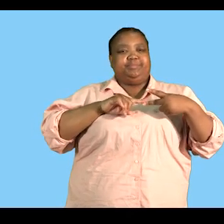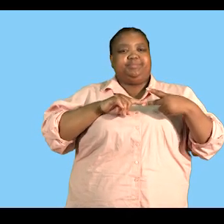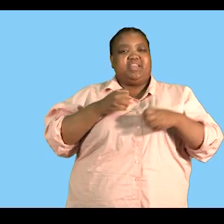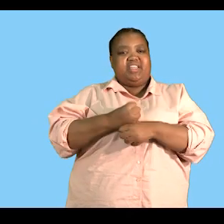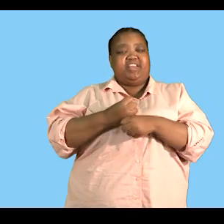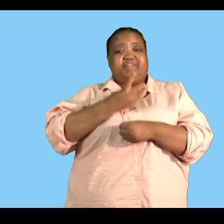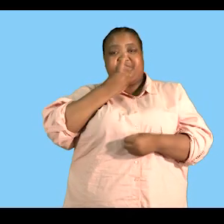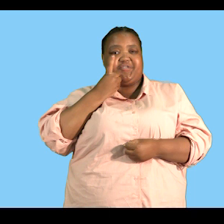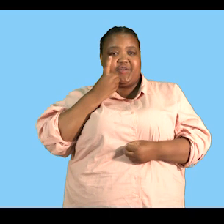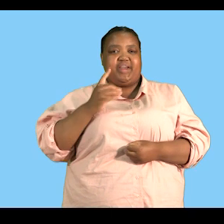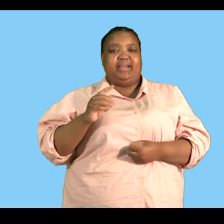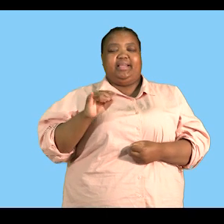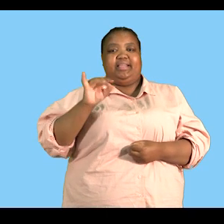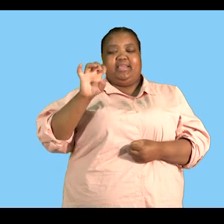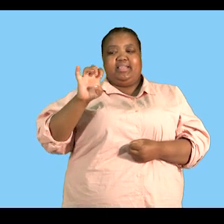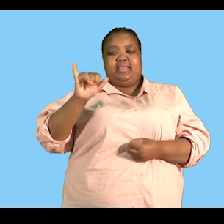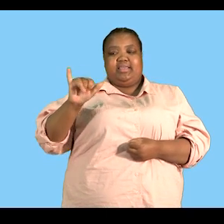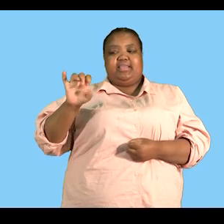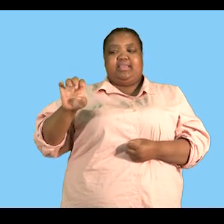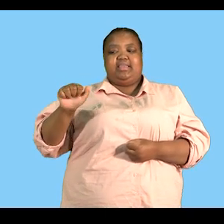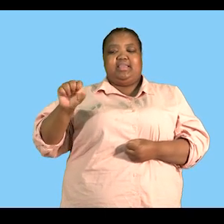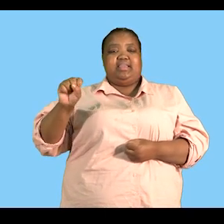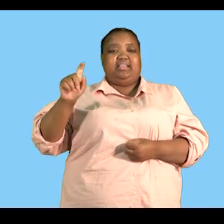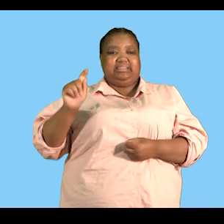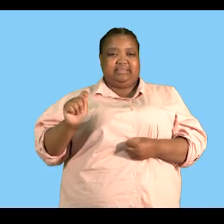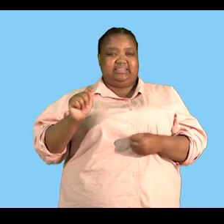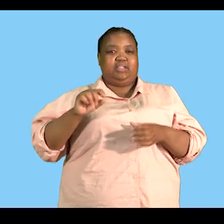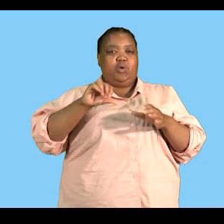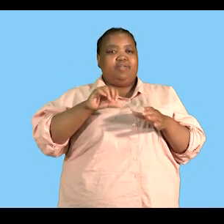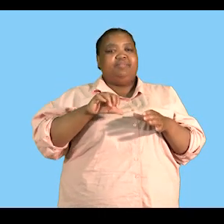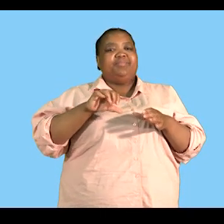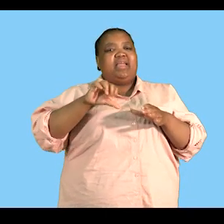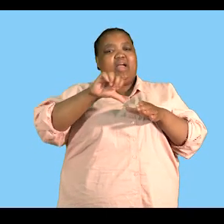yeast, we've got bread flour, virgin